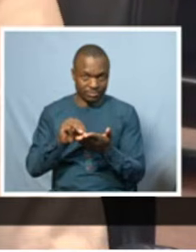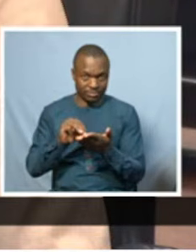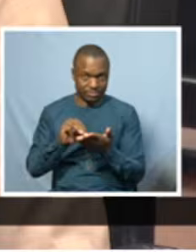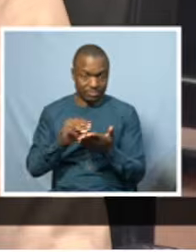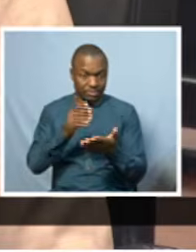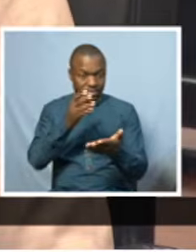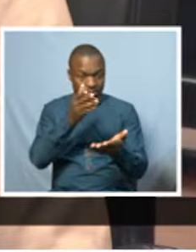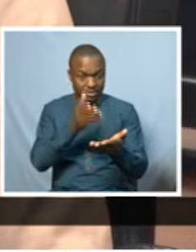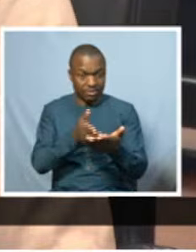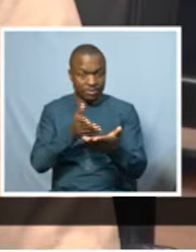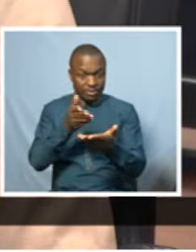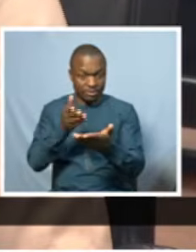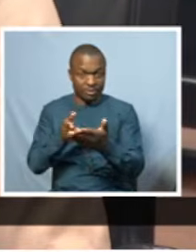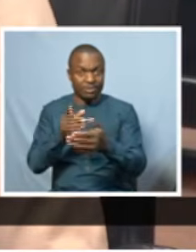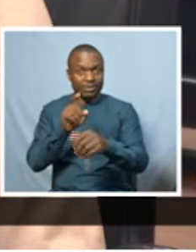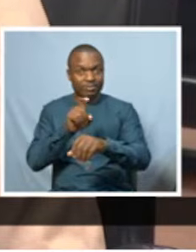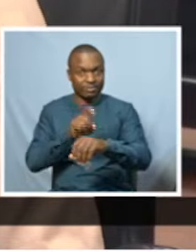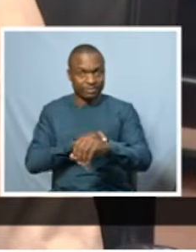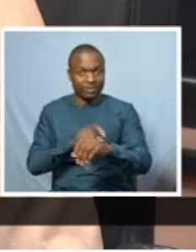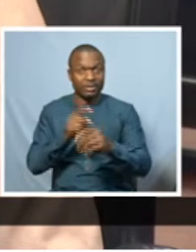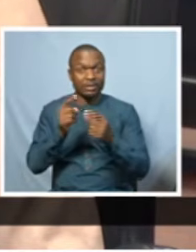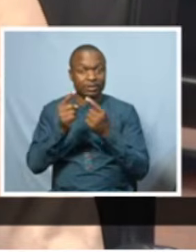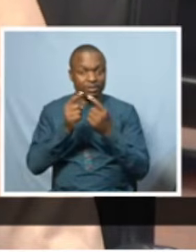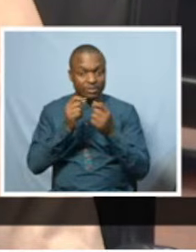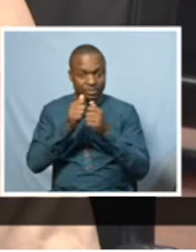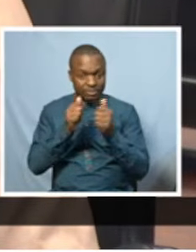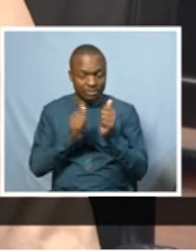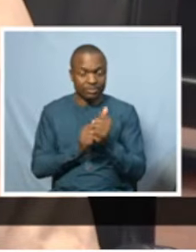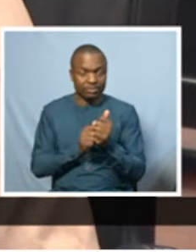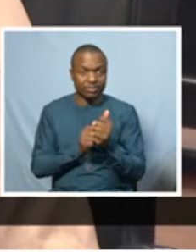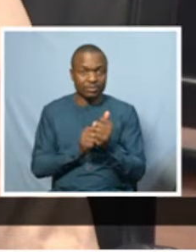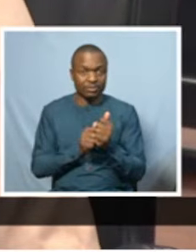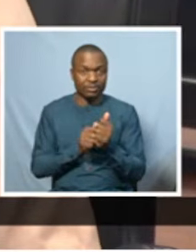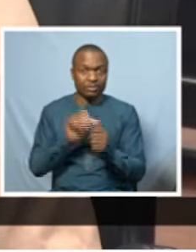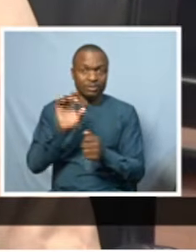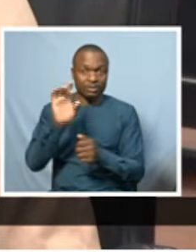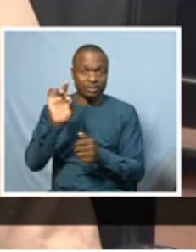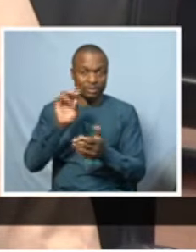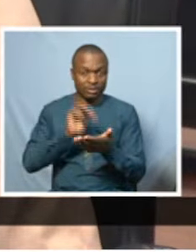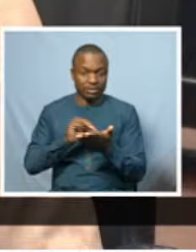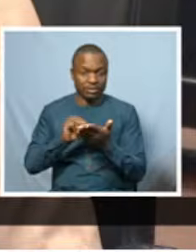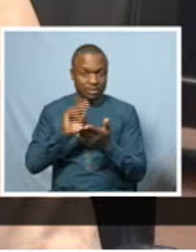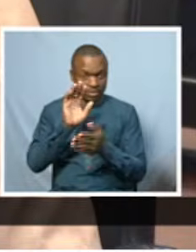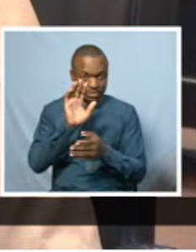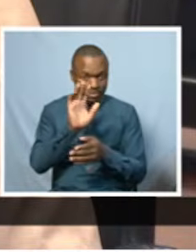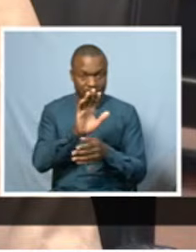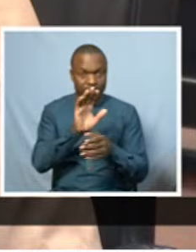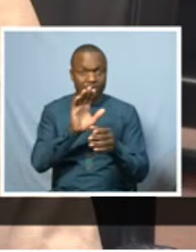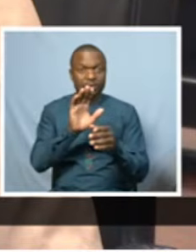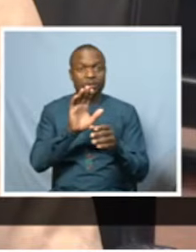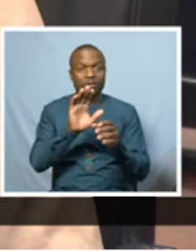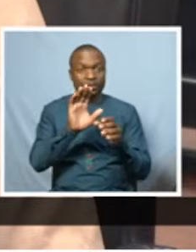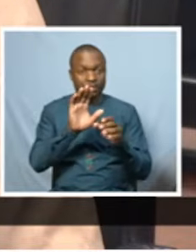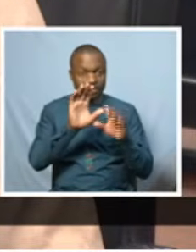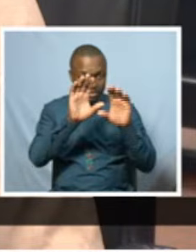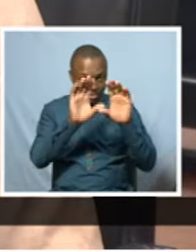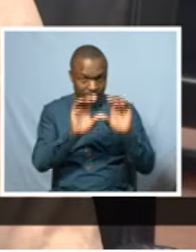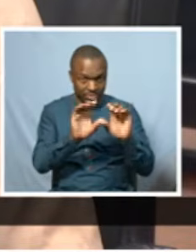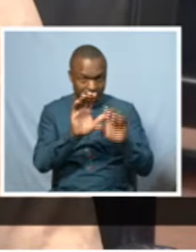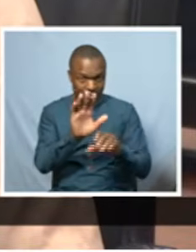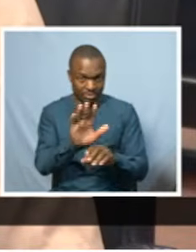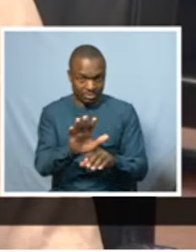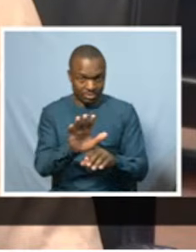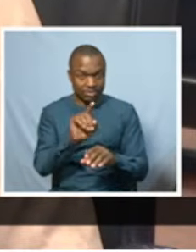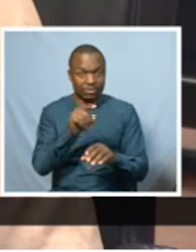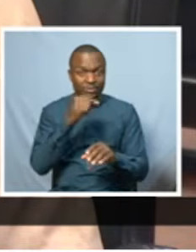And these periods, these times that we are talking about, that 8 million was in your account. And you're saying that